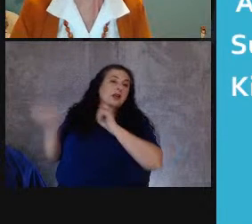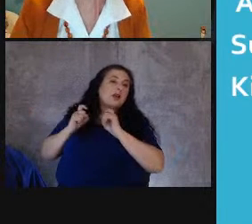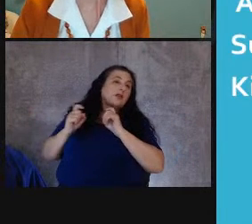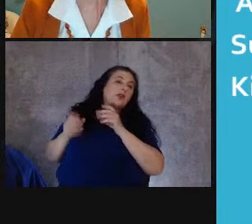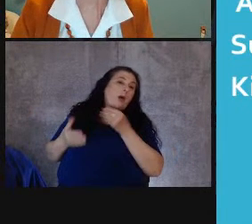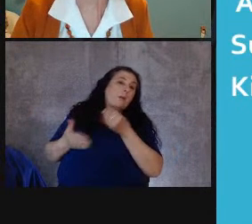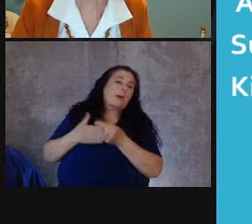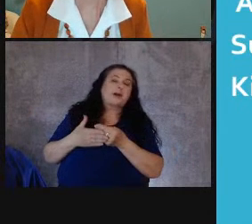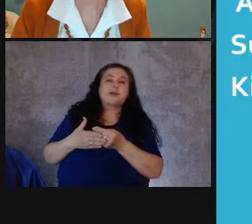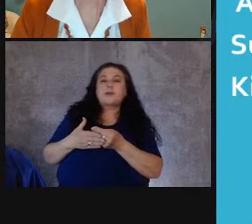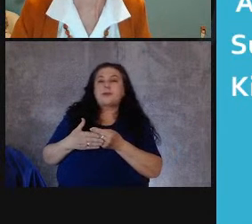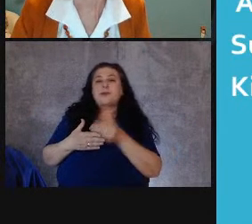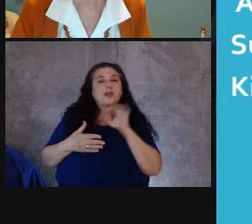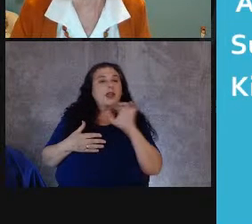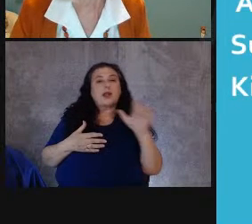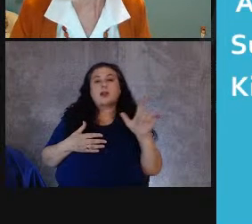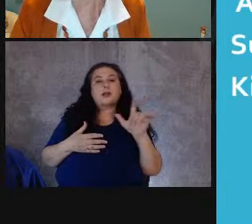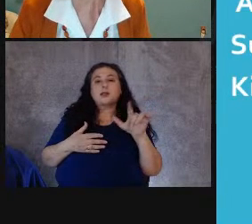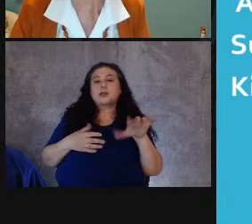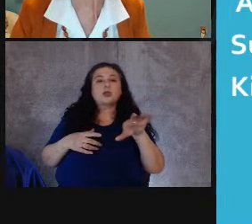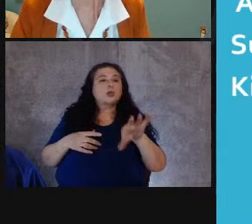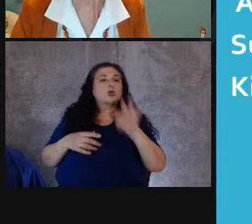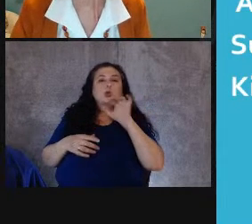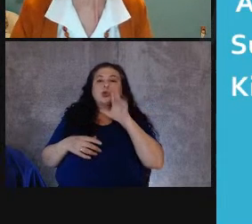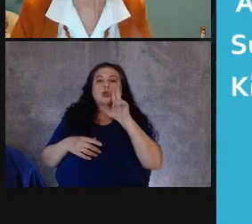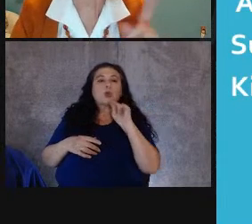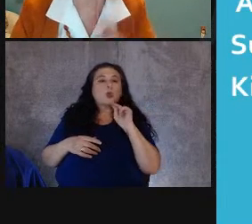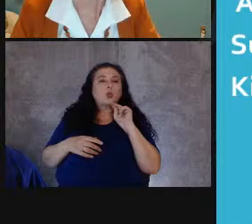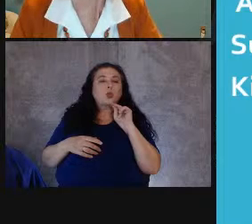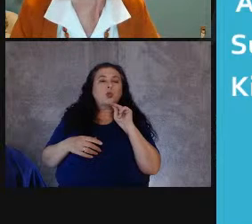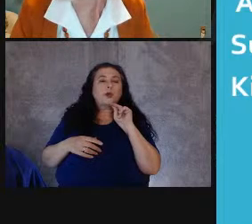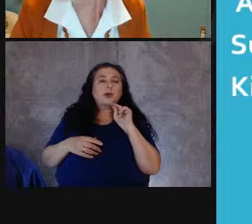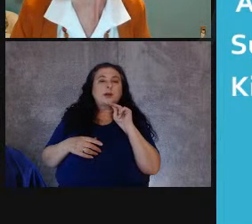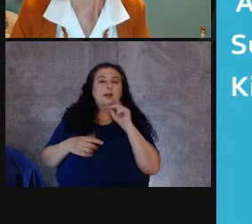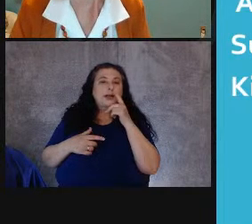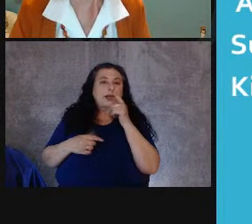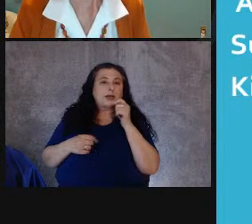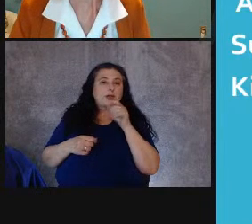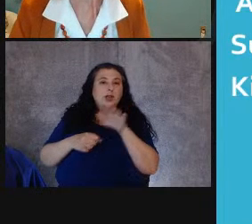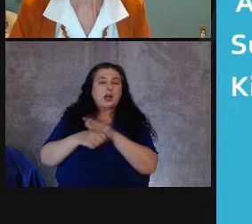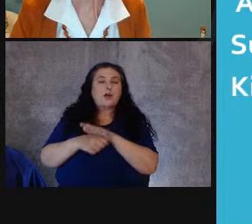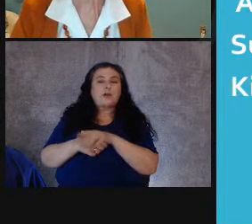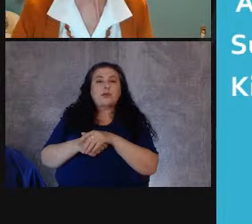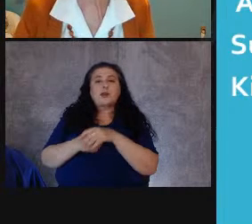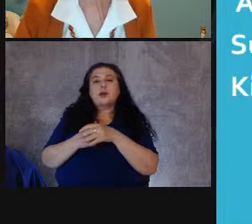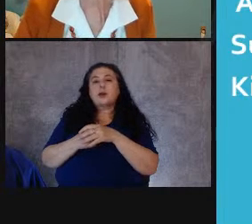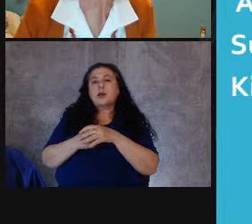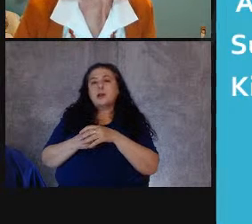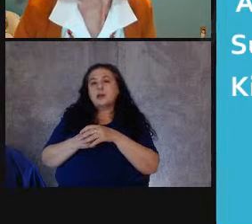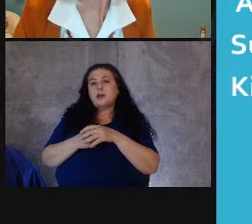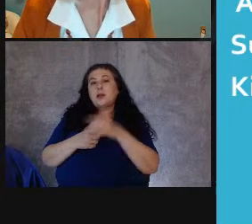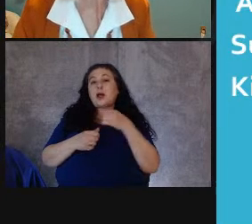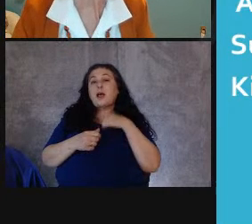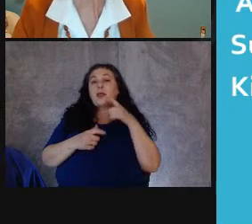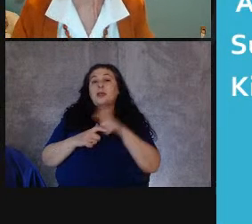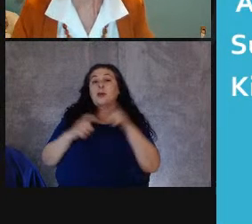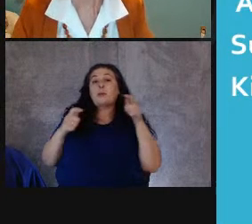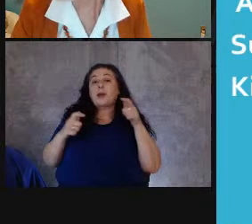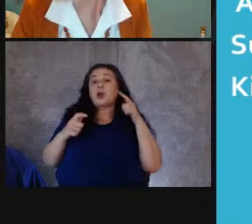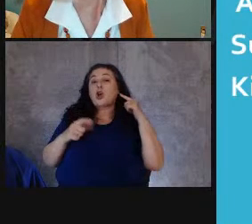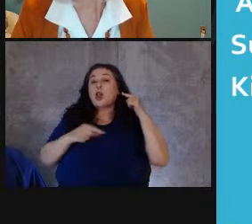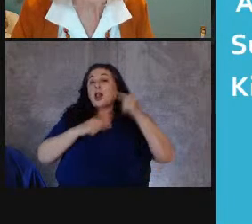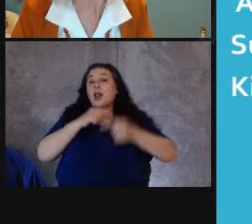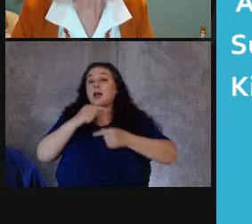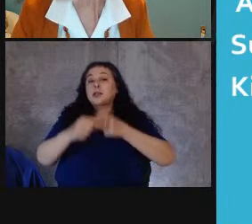money. And Illinois opted out of it, interestingly enough. I think the bigger legacy is